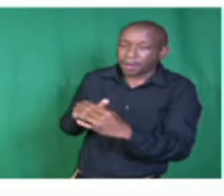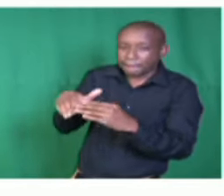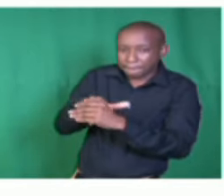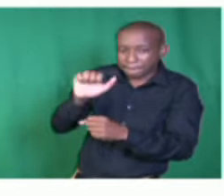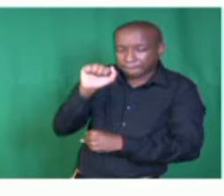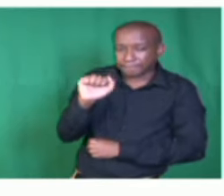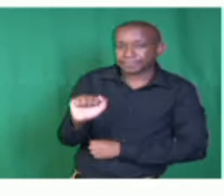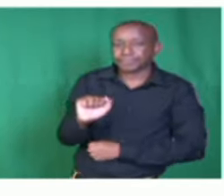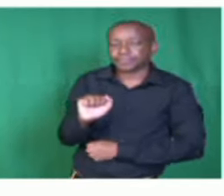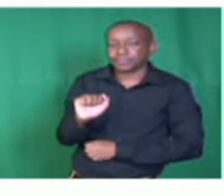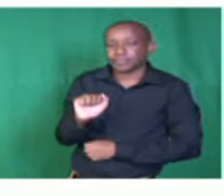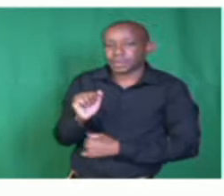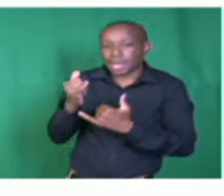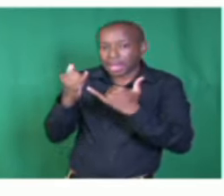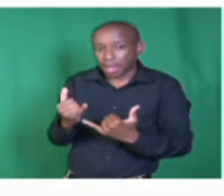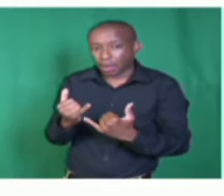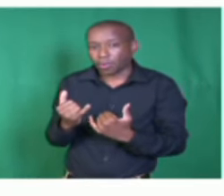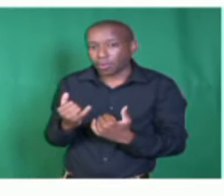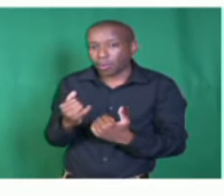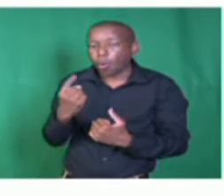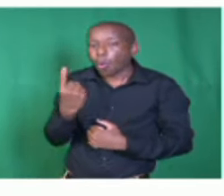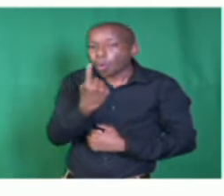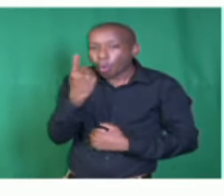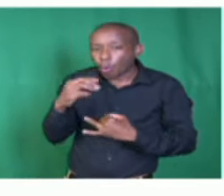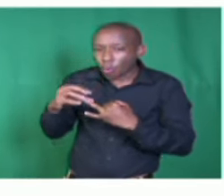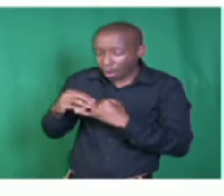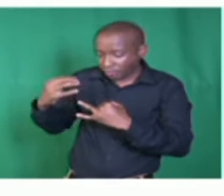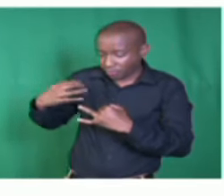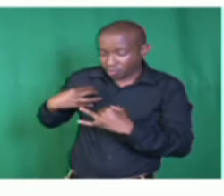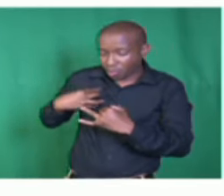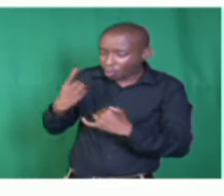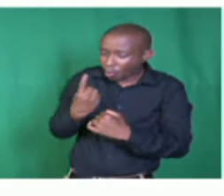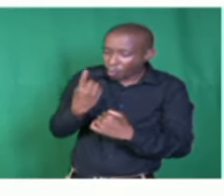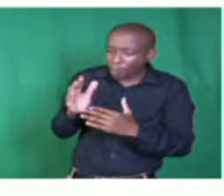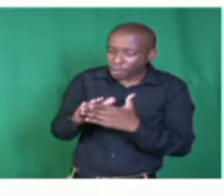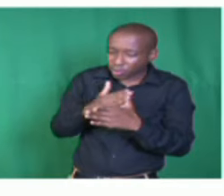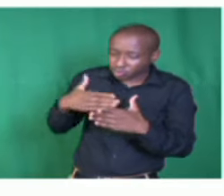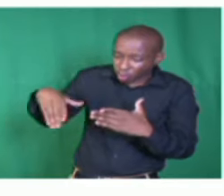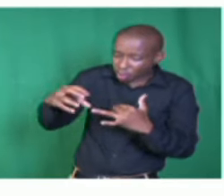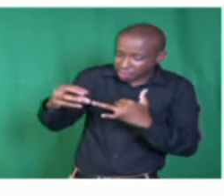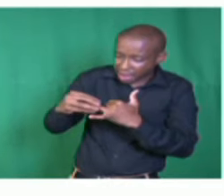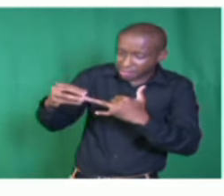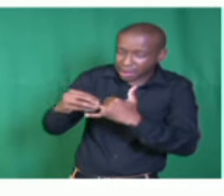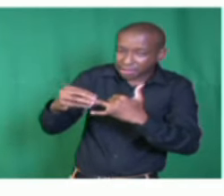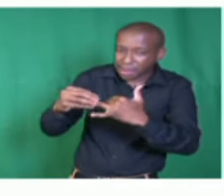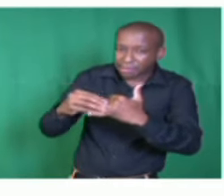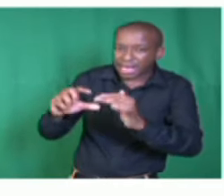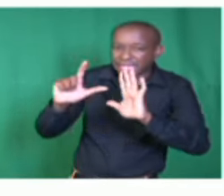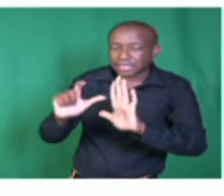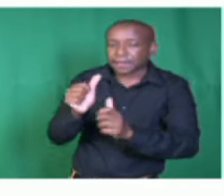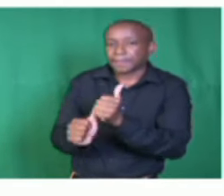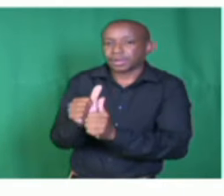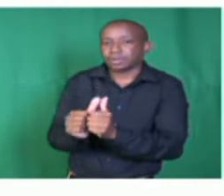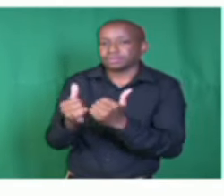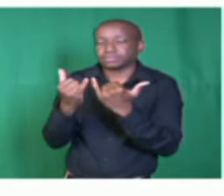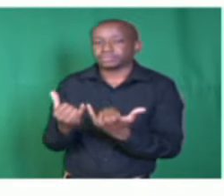whose wife will the woman be during the resurrection, and then now the resurrection comes from the